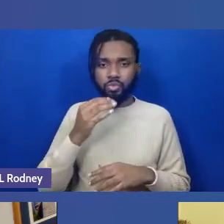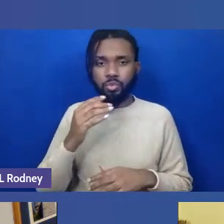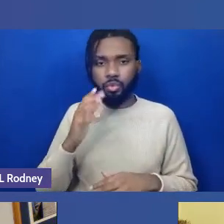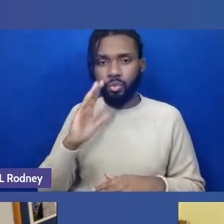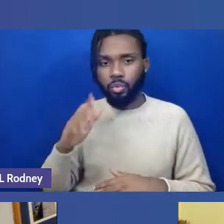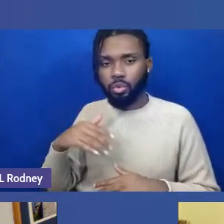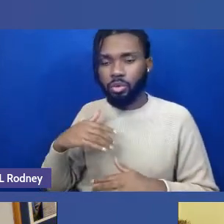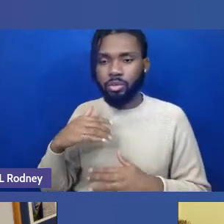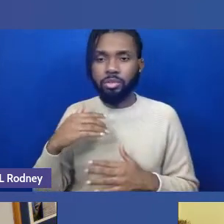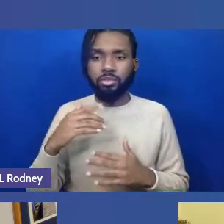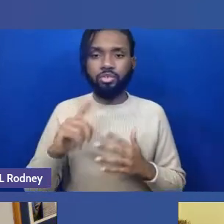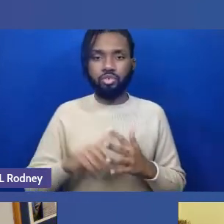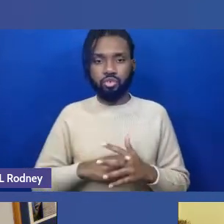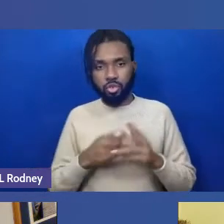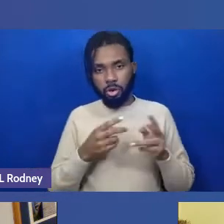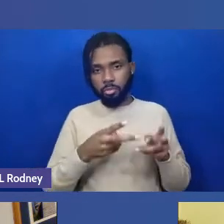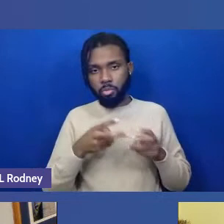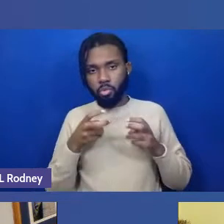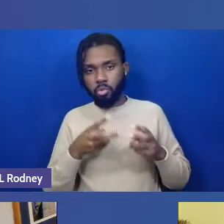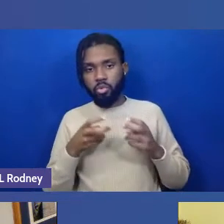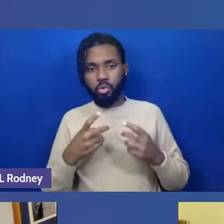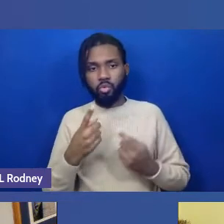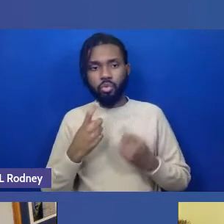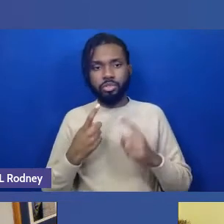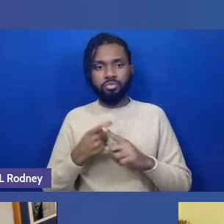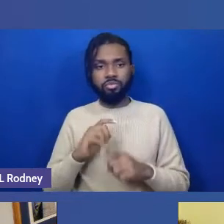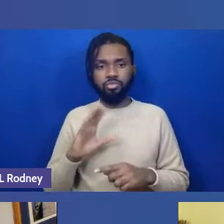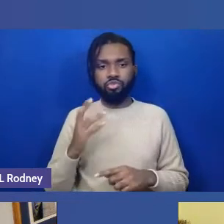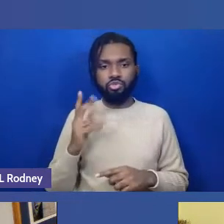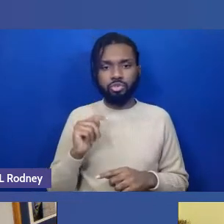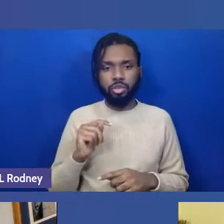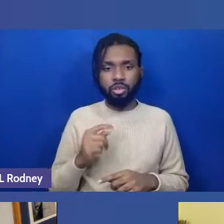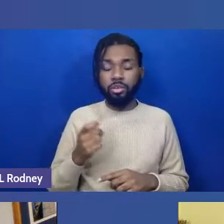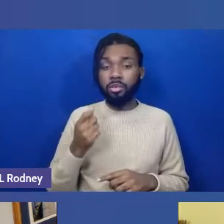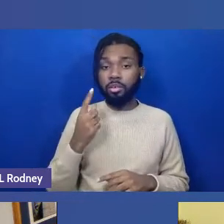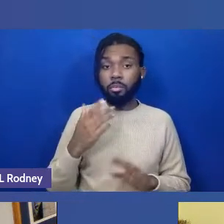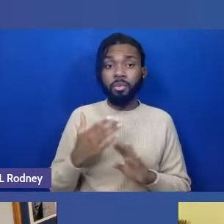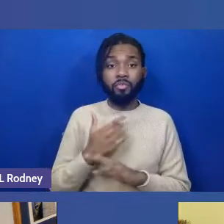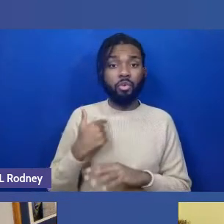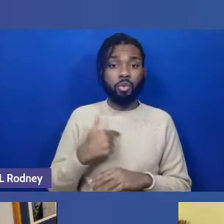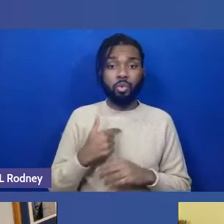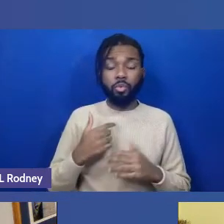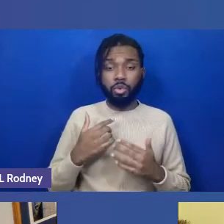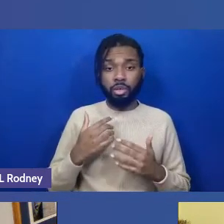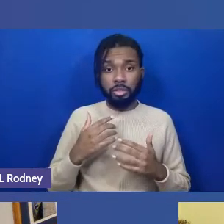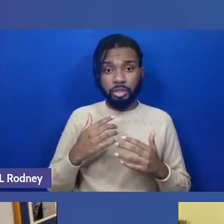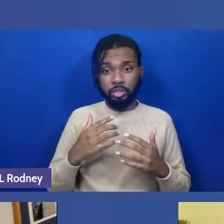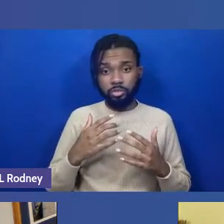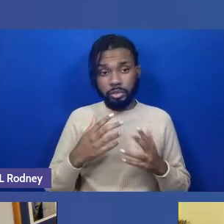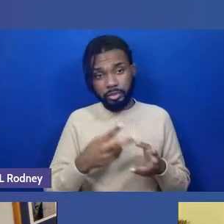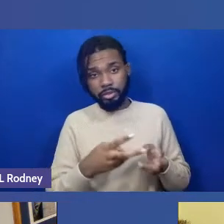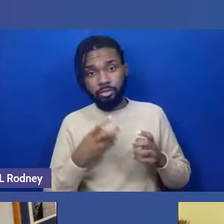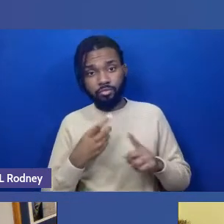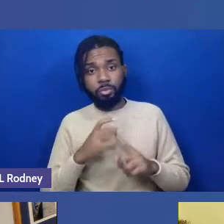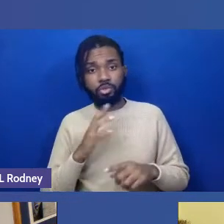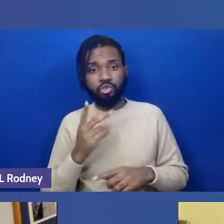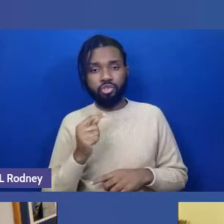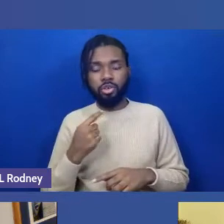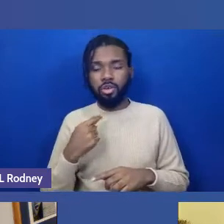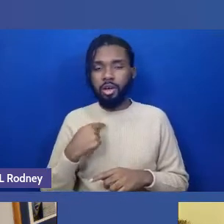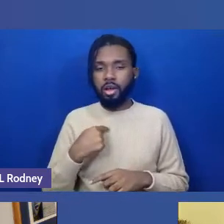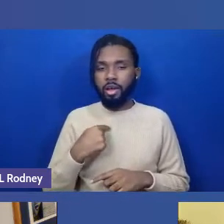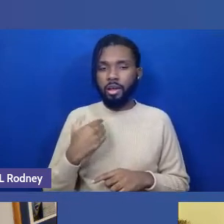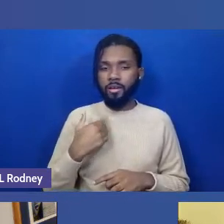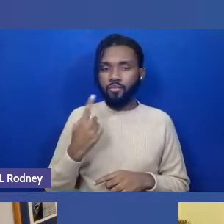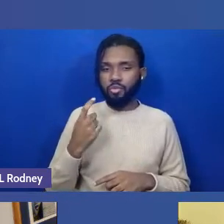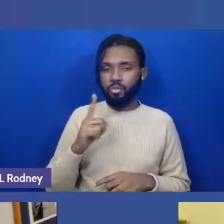to pulling questions from the chat. Before we do that, there was one more question from me that I wanted to throw out to all